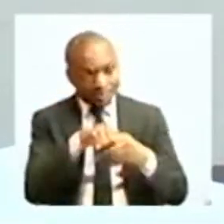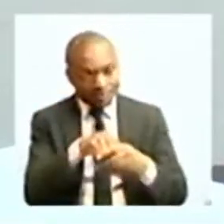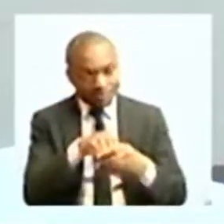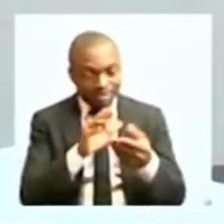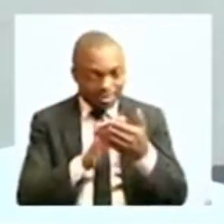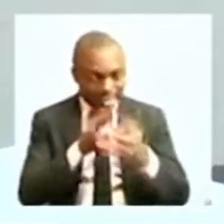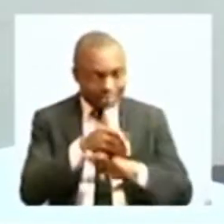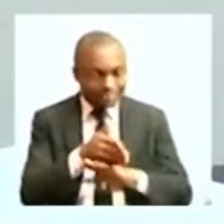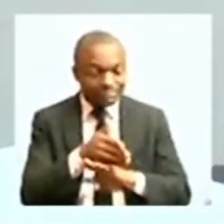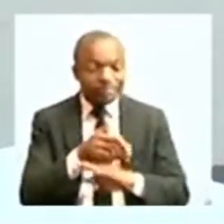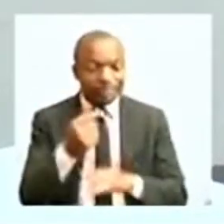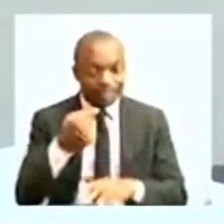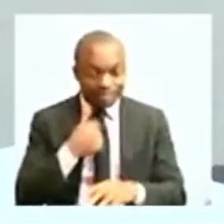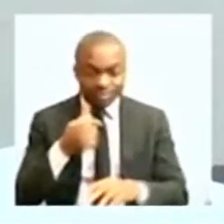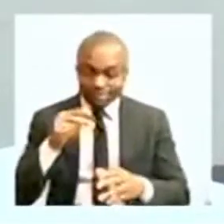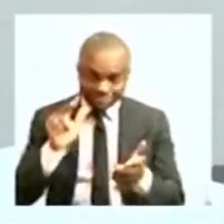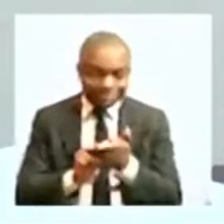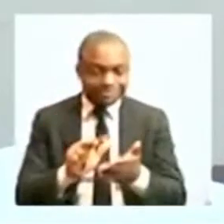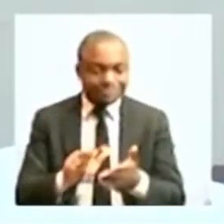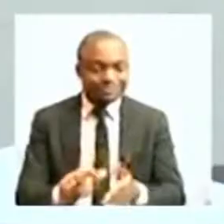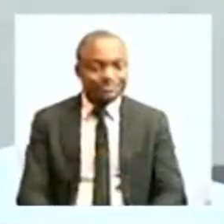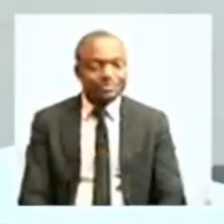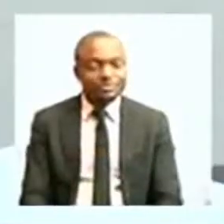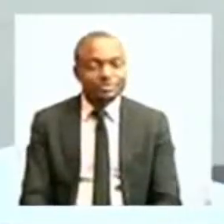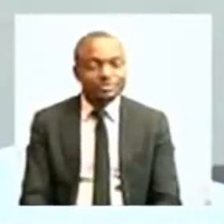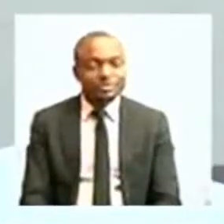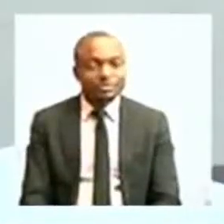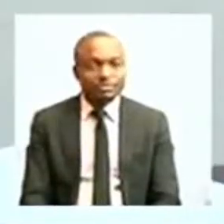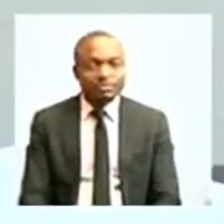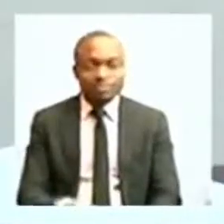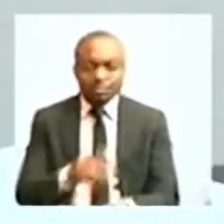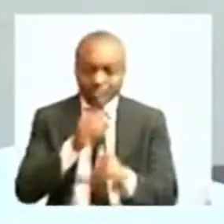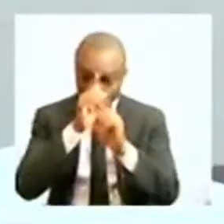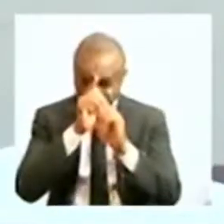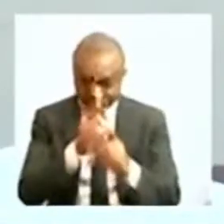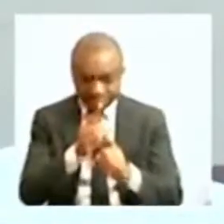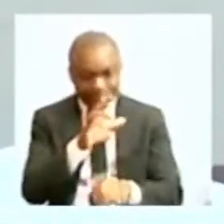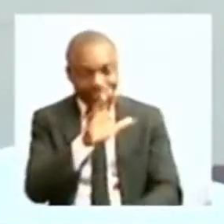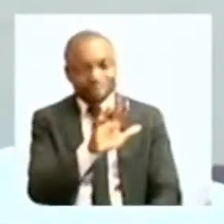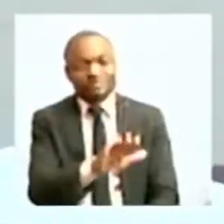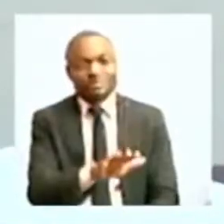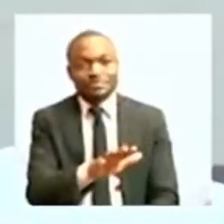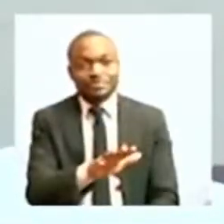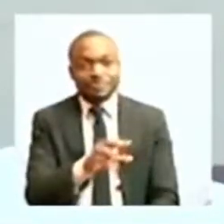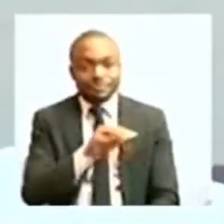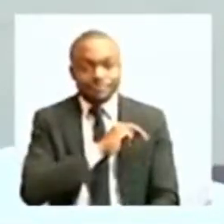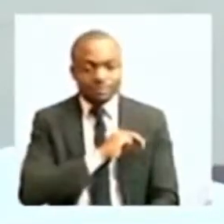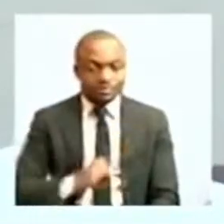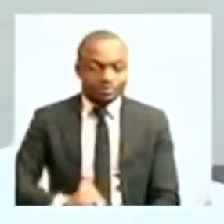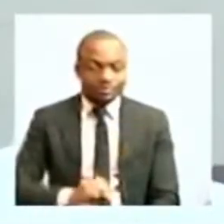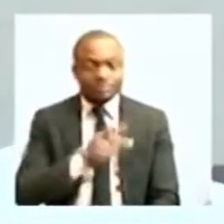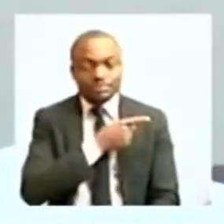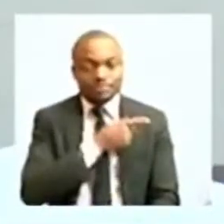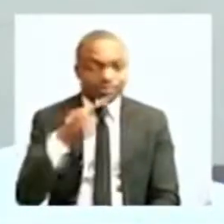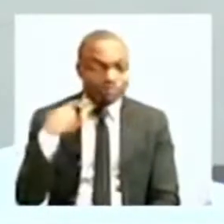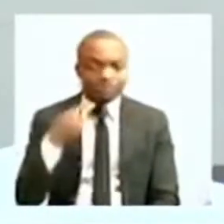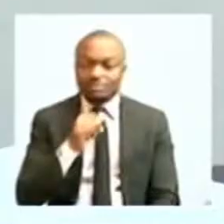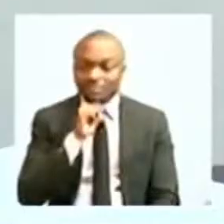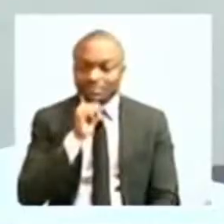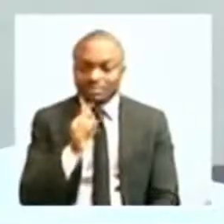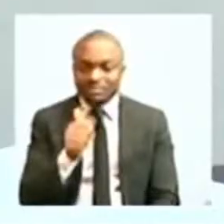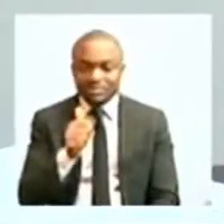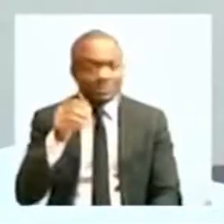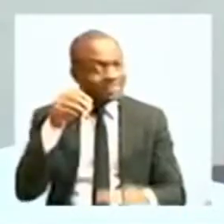After I make approvals, we decide there. the member of parliament is no longer in